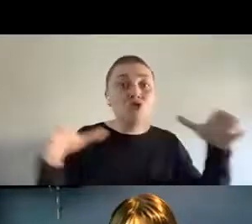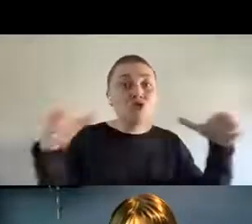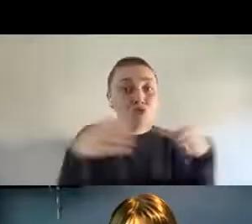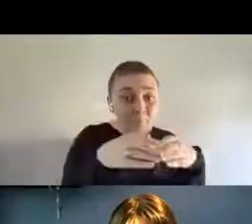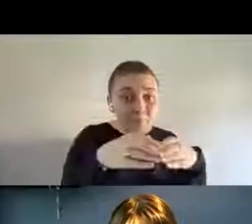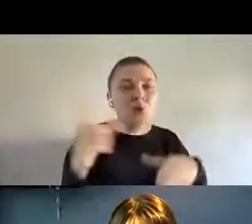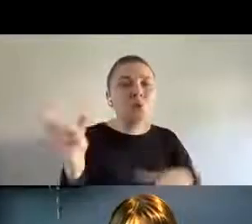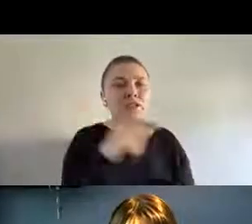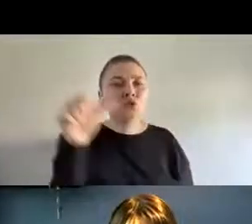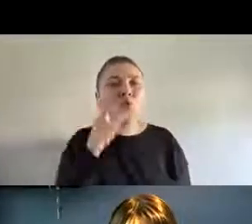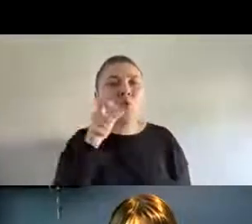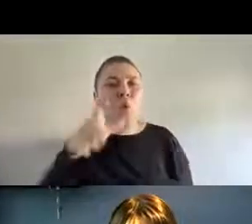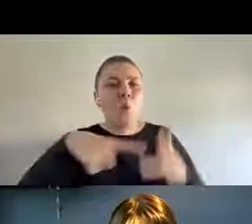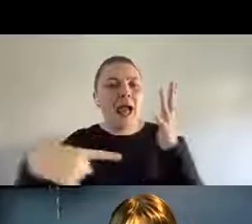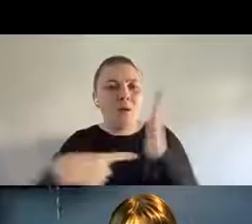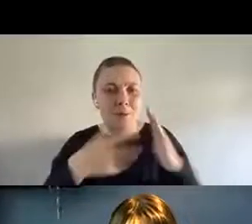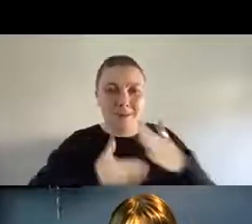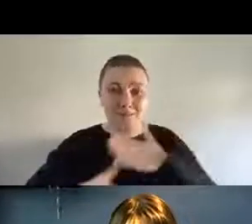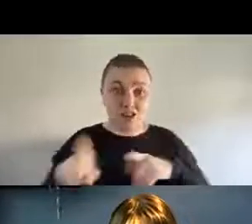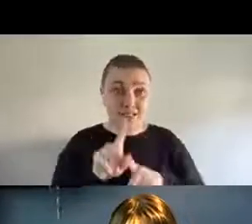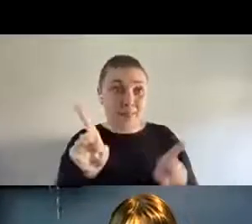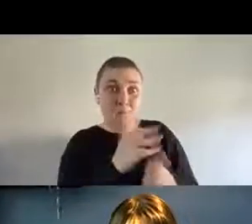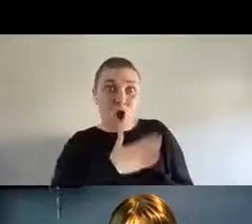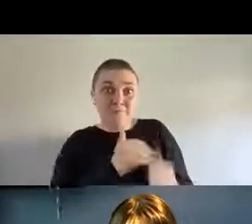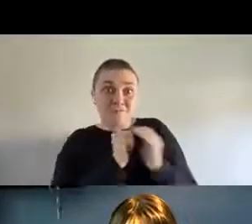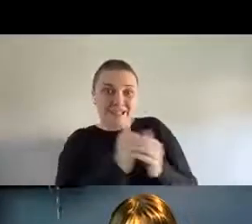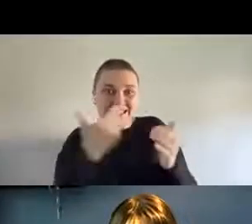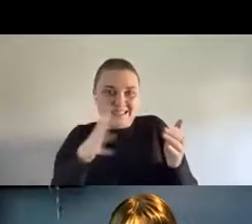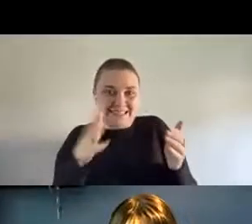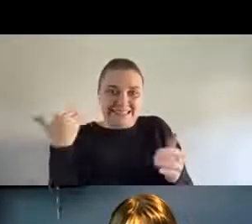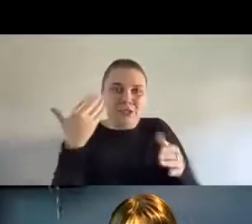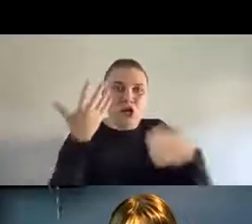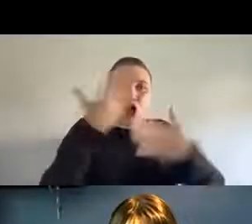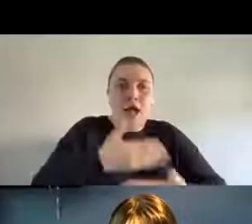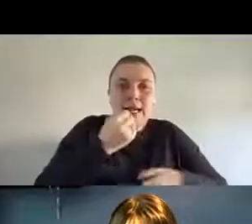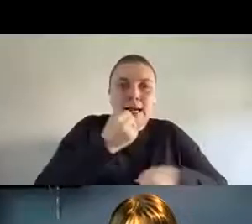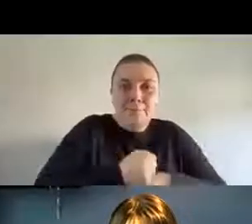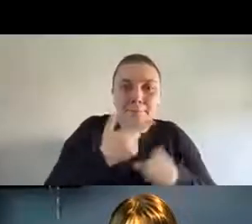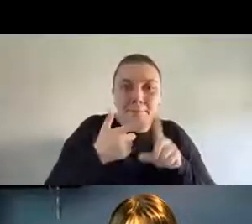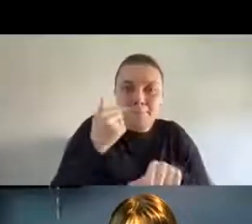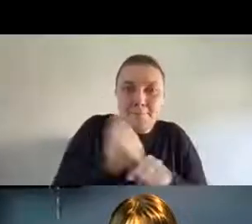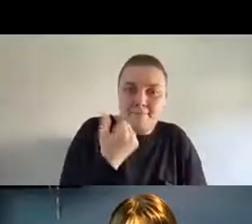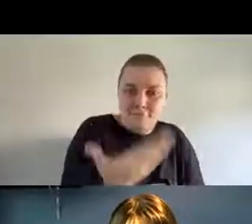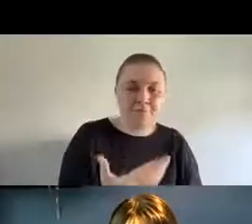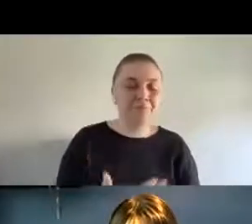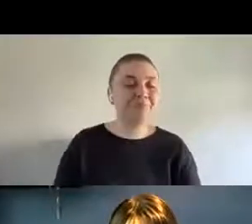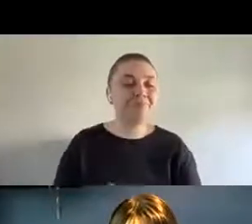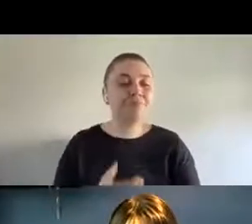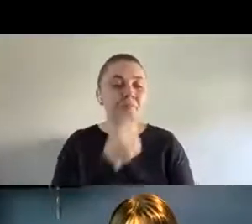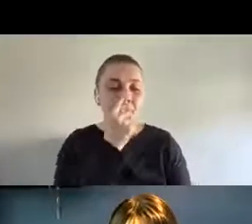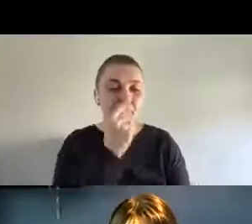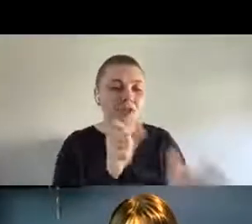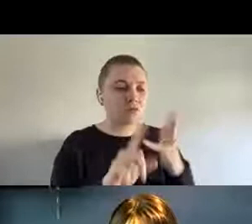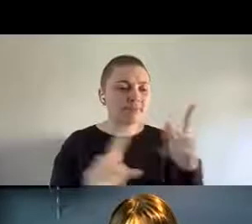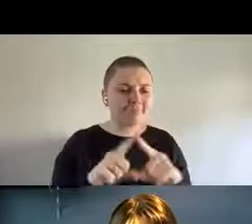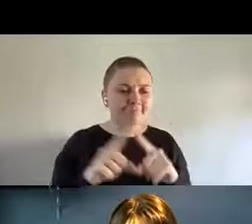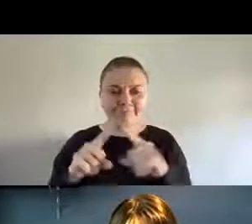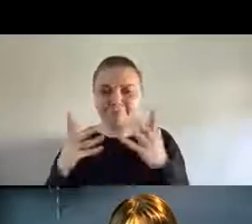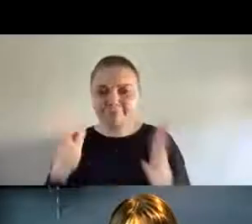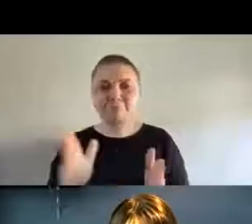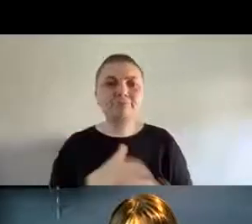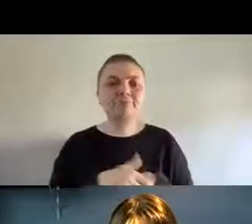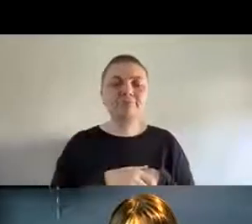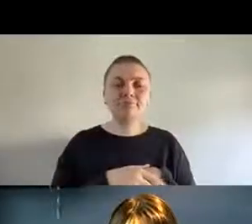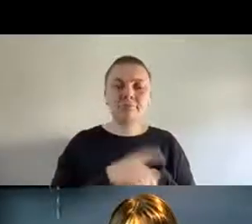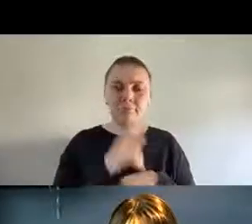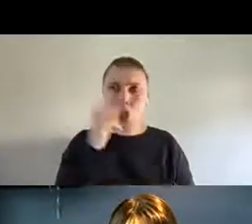we should call out this behaviour like my friends did in the nightclub. So we can do this in a number of ways, from casting a